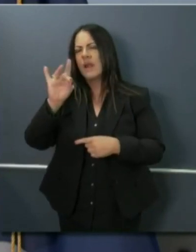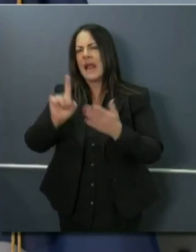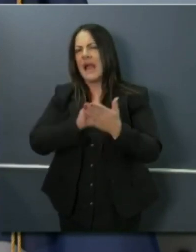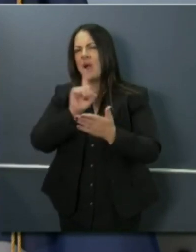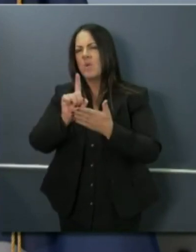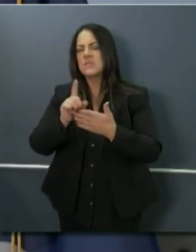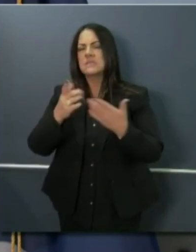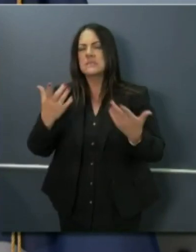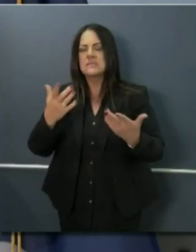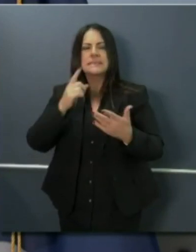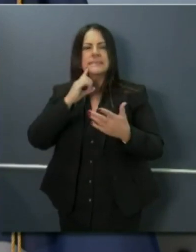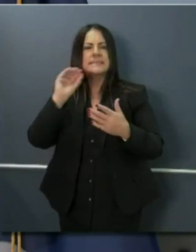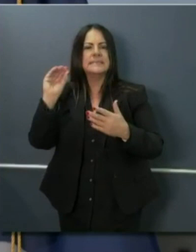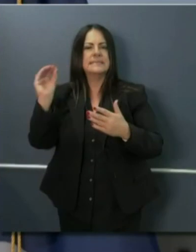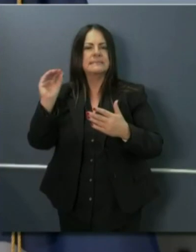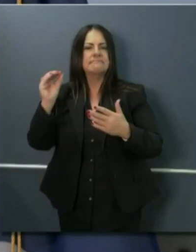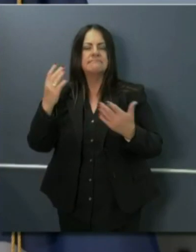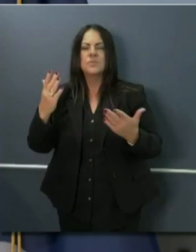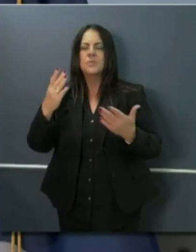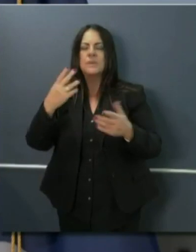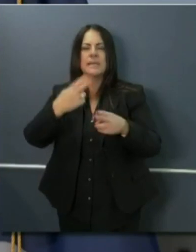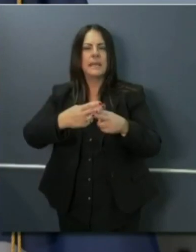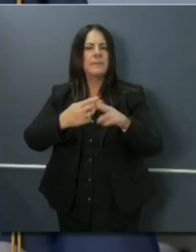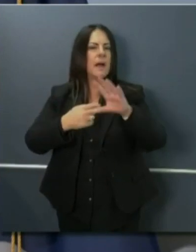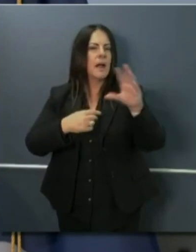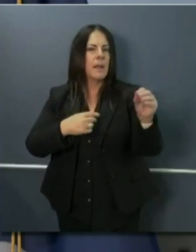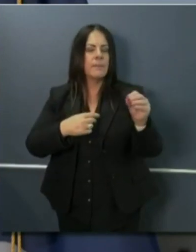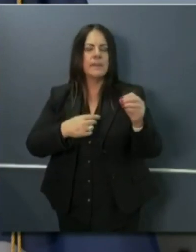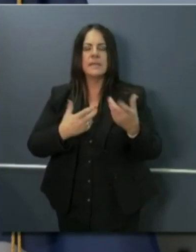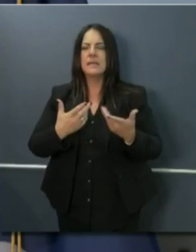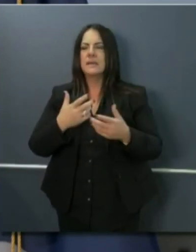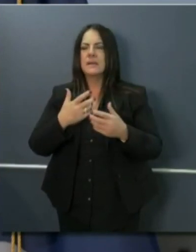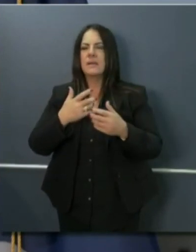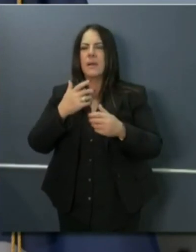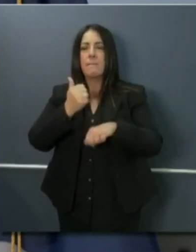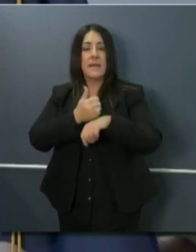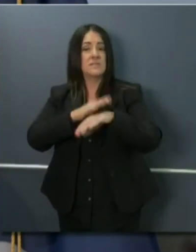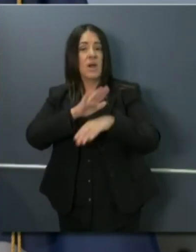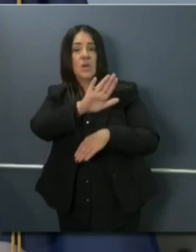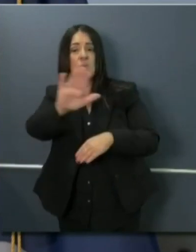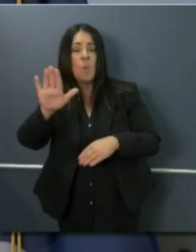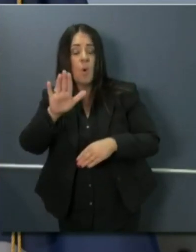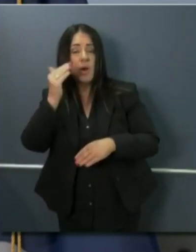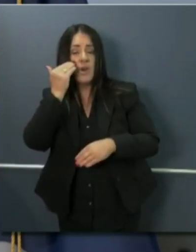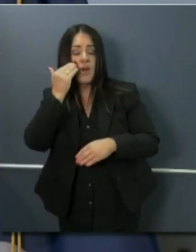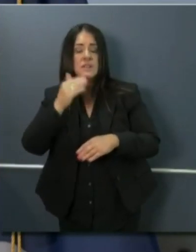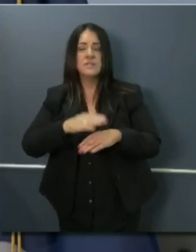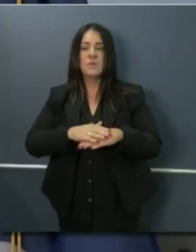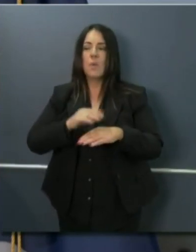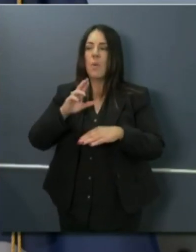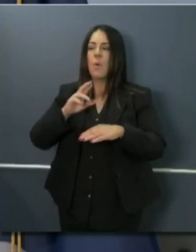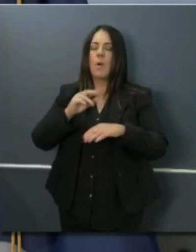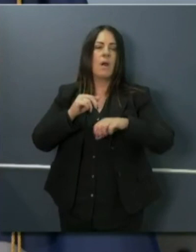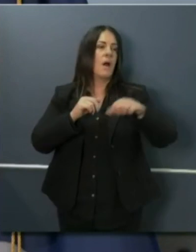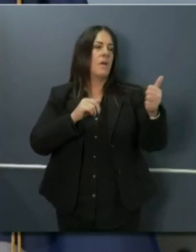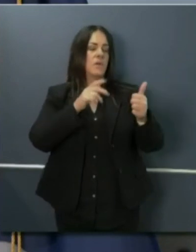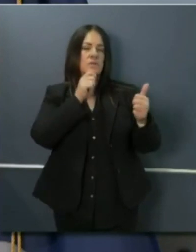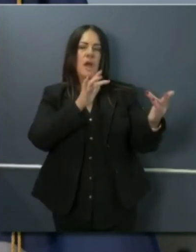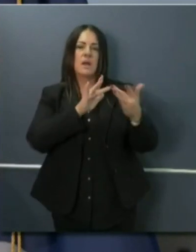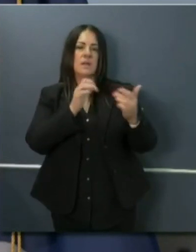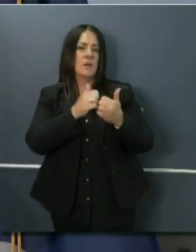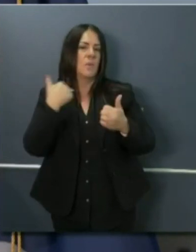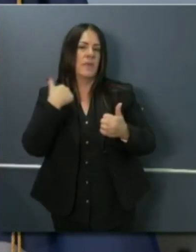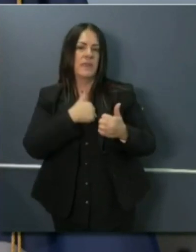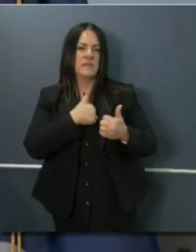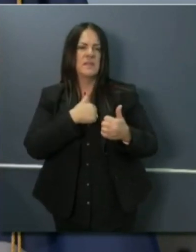not a company that has been referenced either by your own reporting or someone else's that hasn't been in contact with us, that we're not